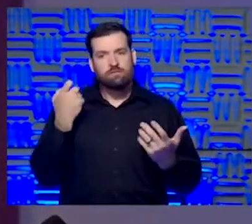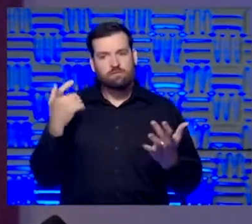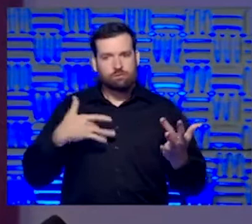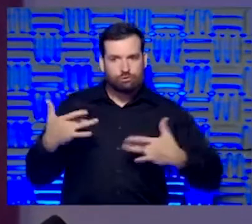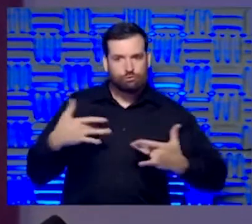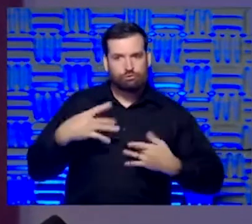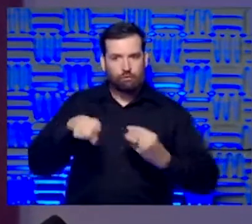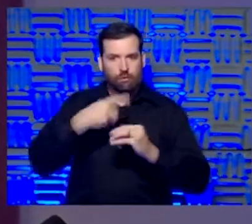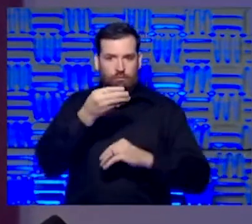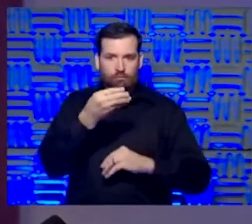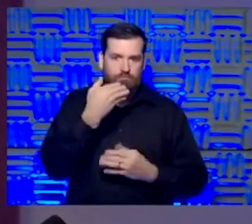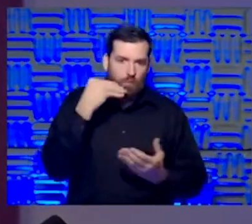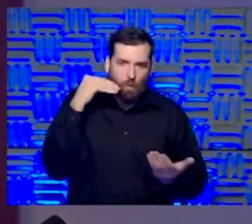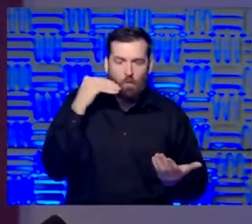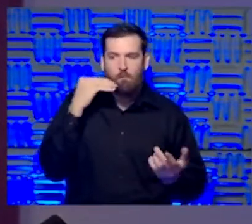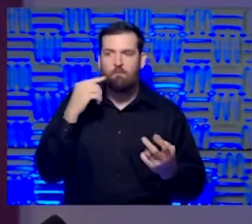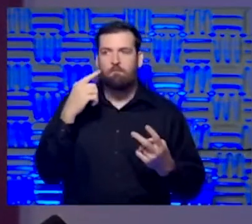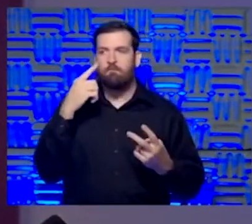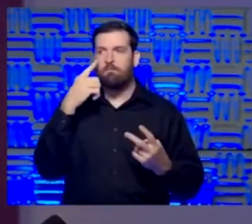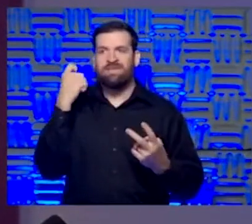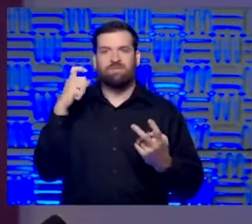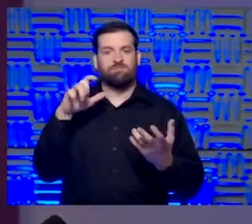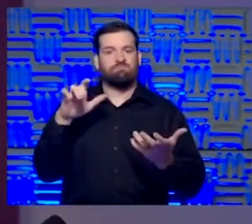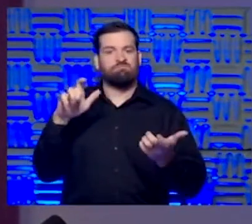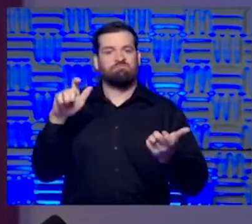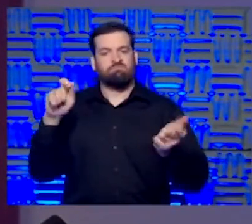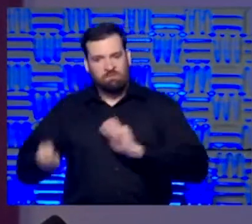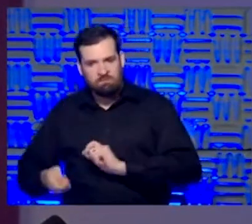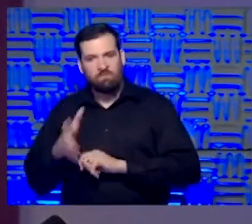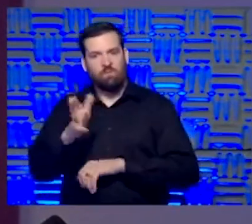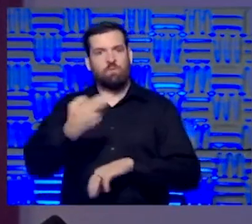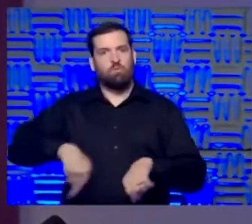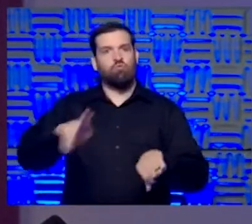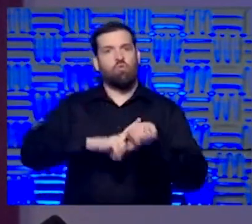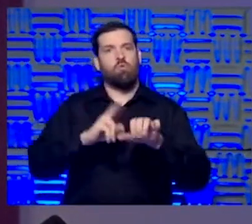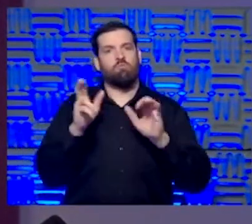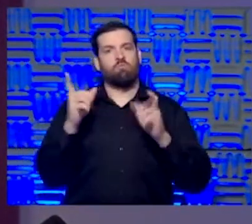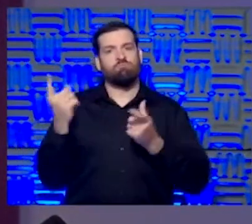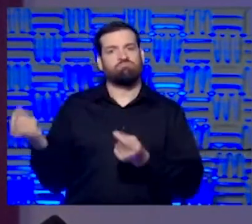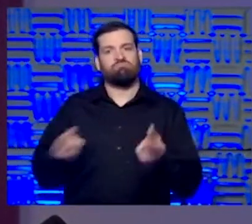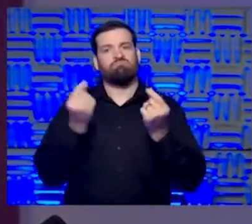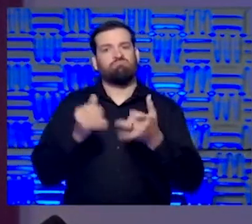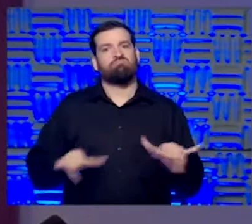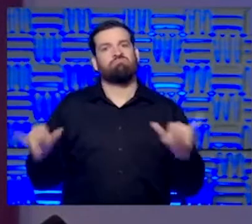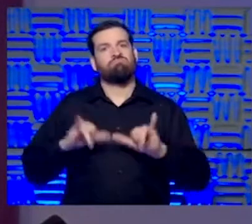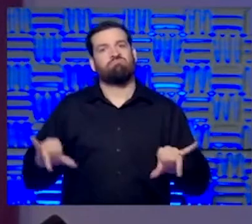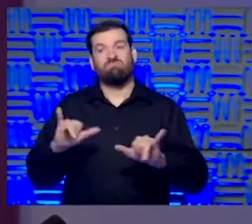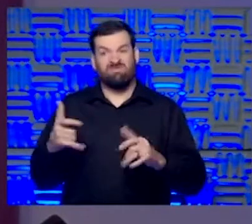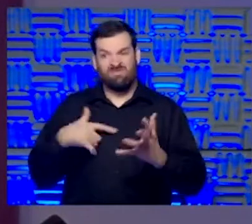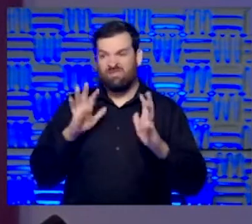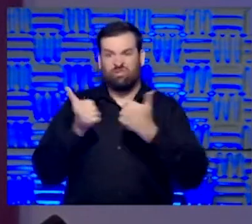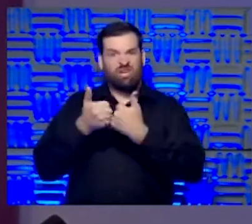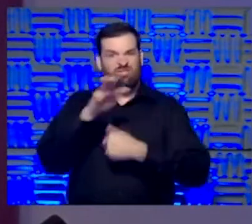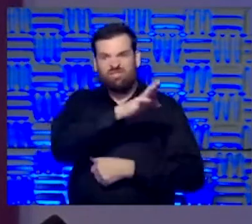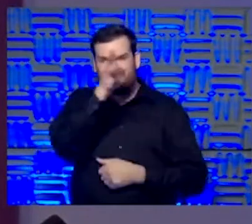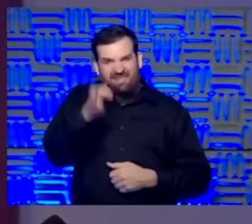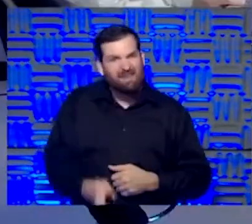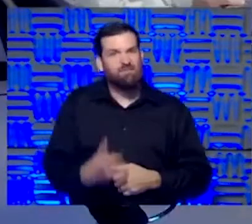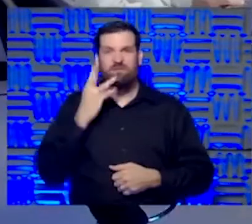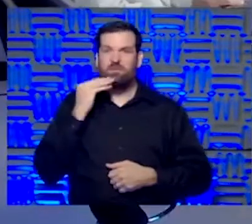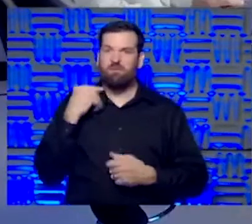you're at home. It is a worry about because you're disrupting your normal activities. So again, this is going to be a challenge that we've never traveled this journey before.